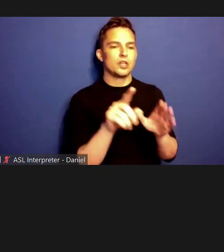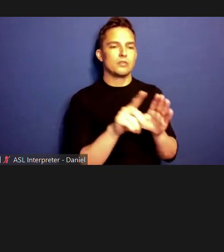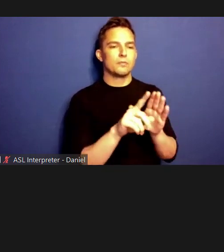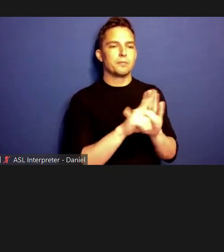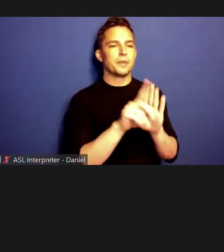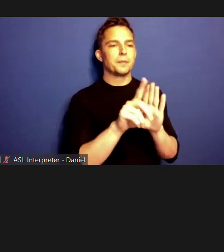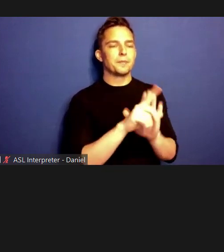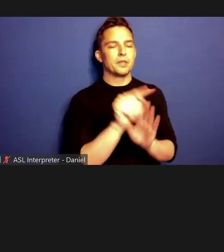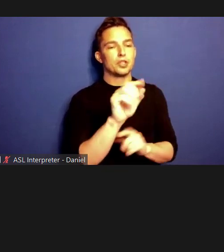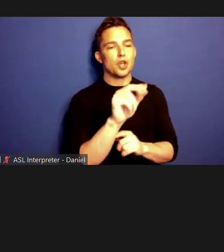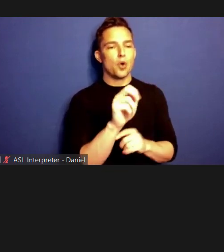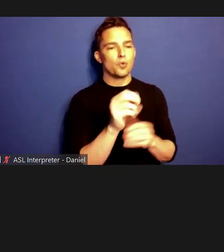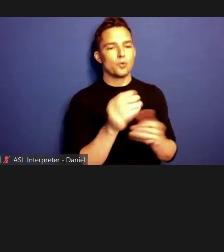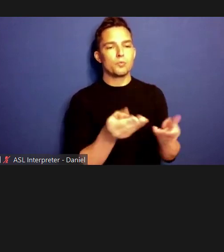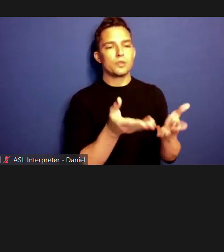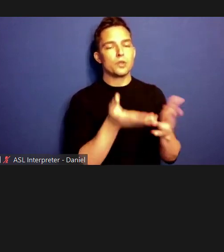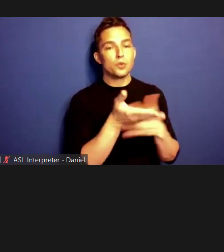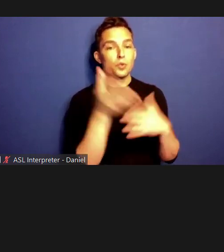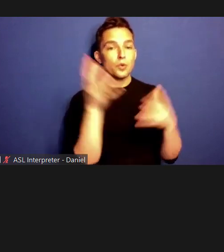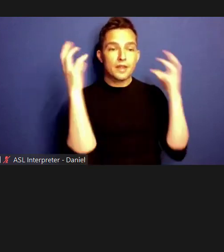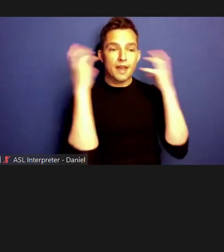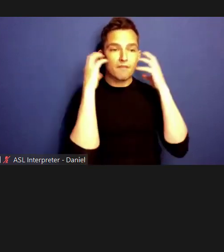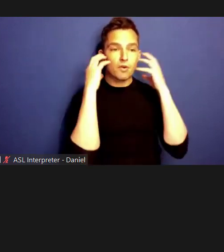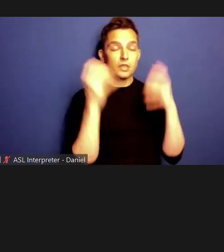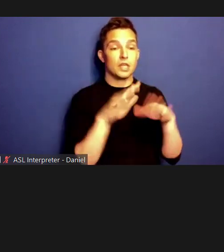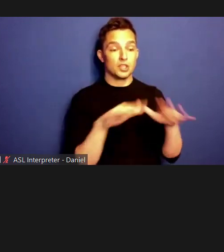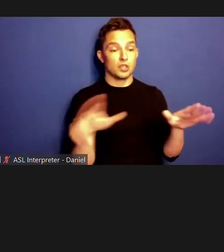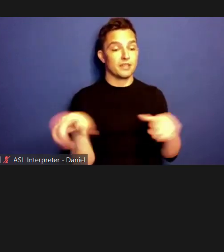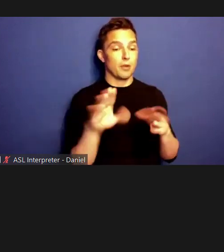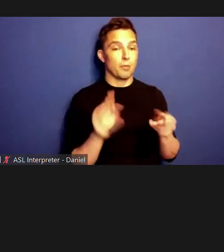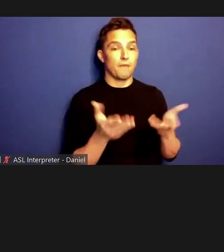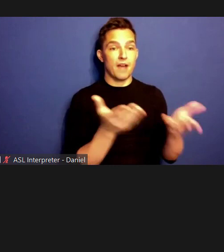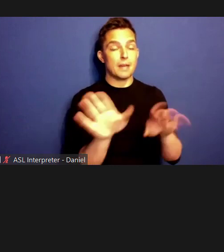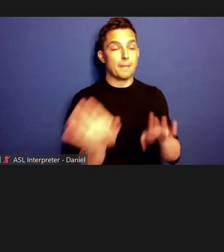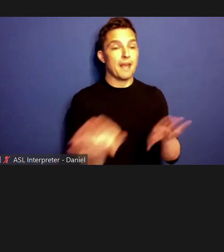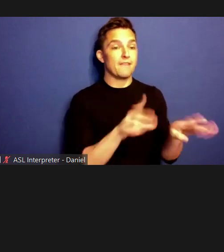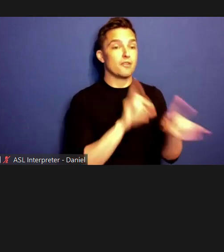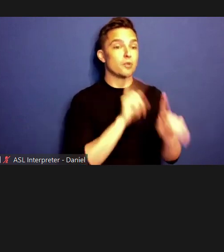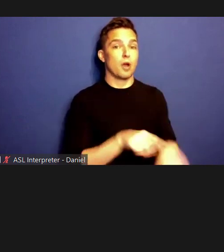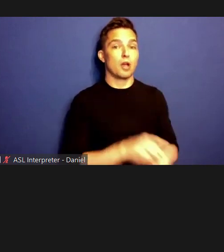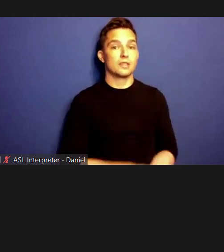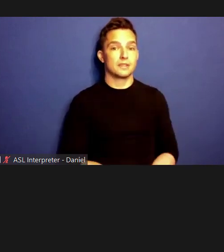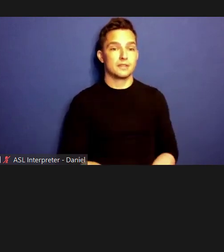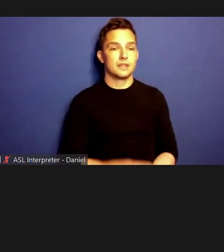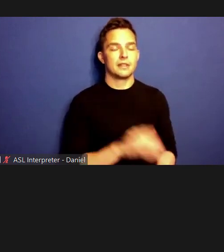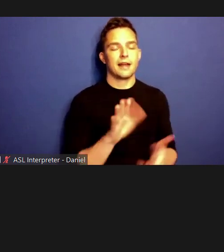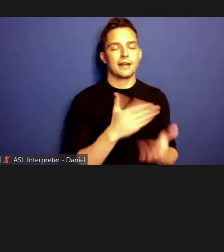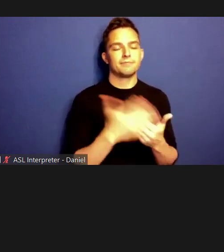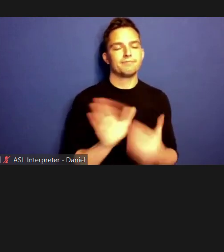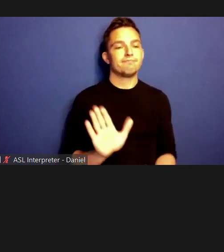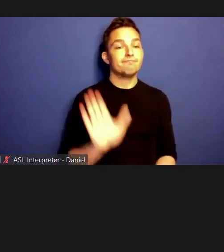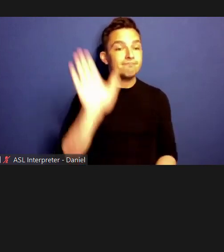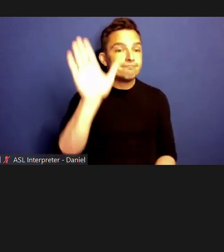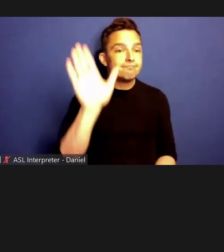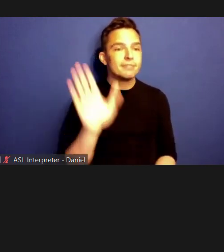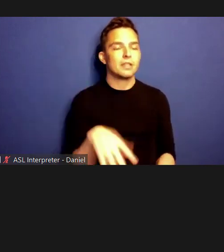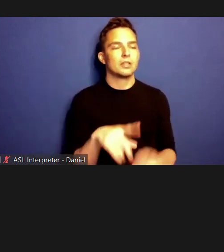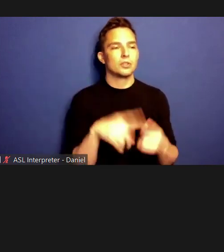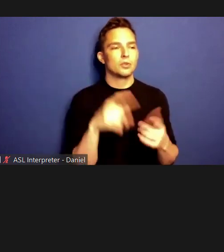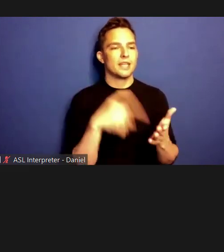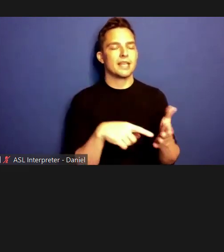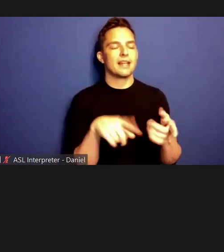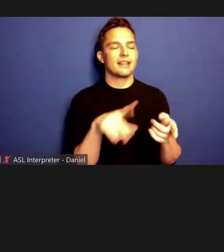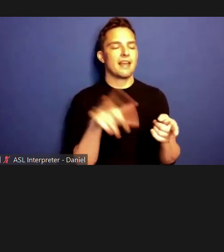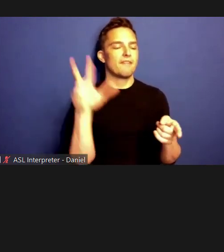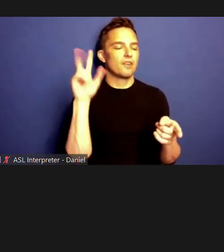to children through headphones, and children provide a behavioral response like raising a hand to indicate that